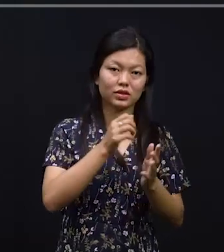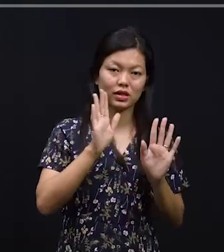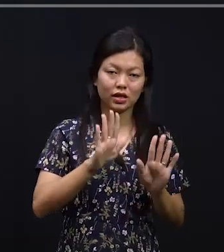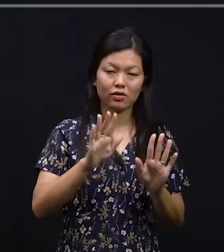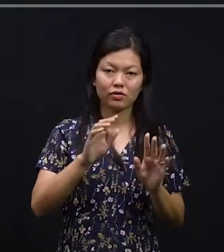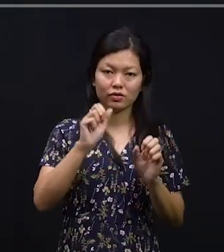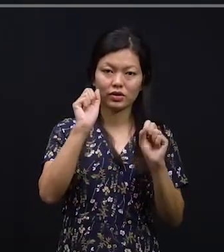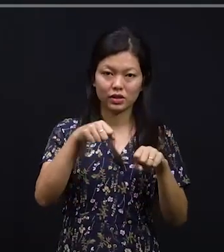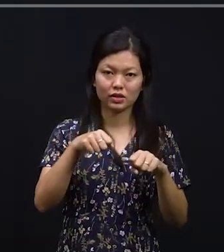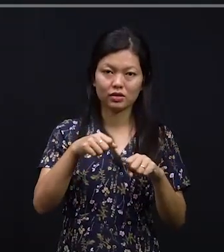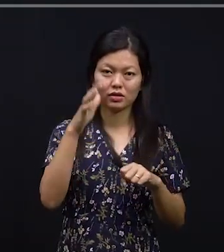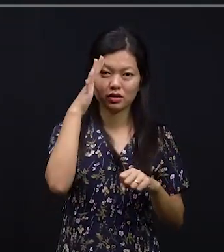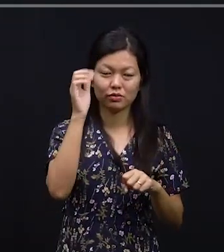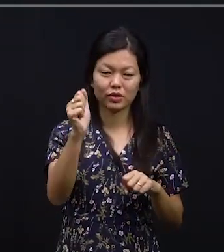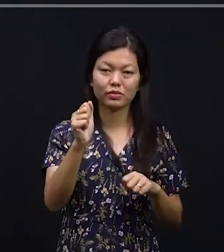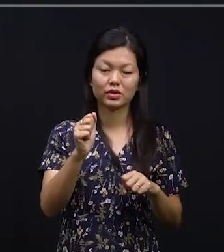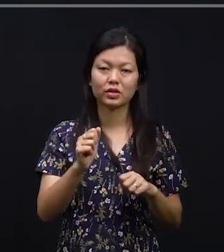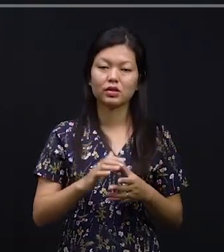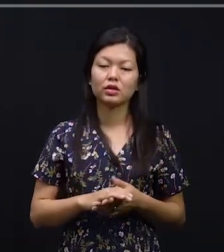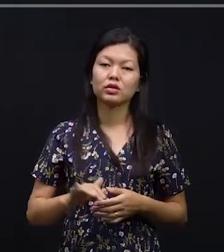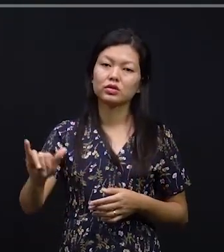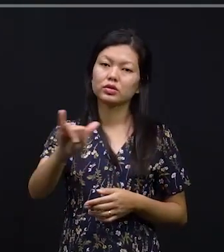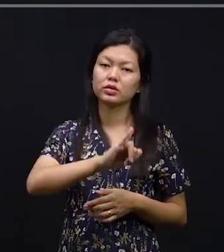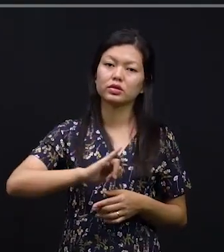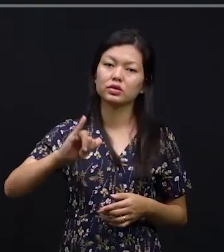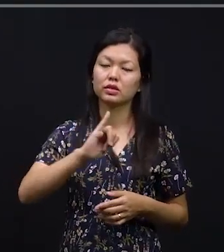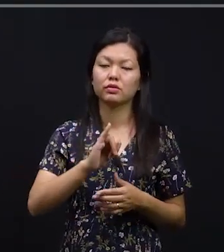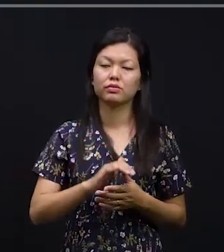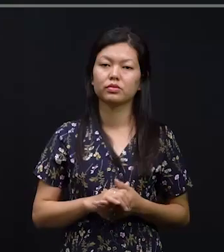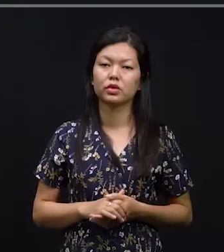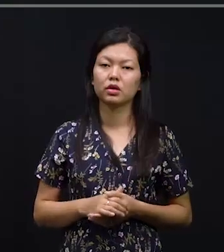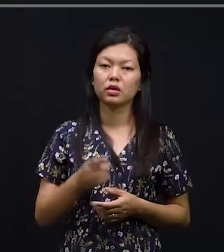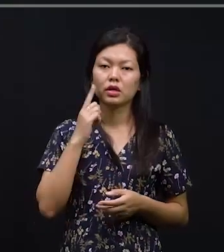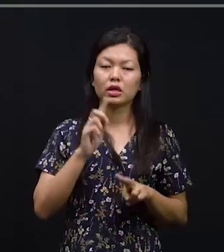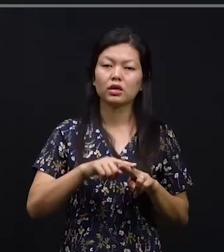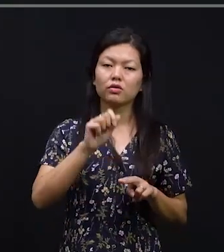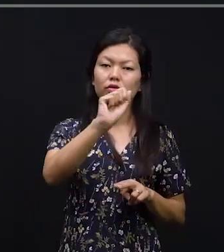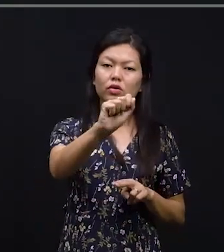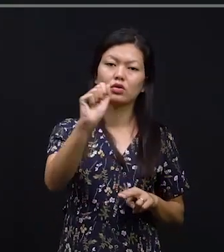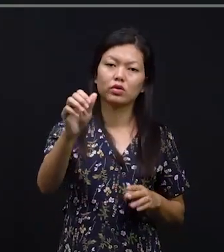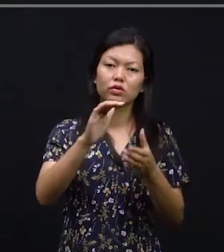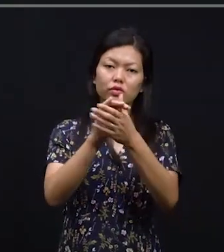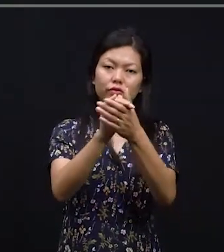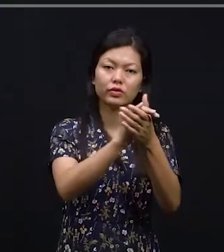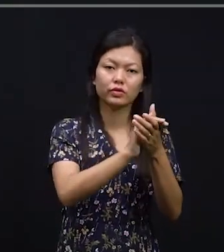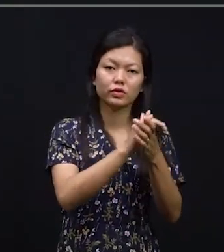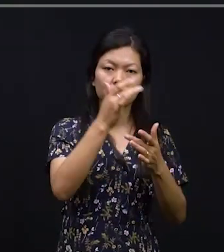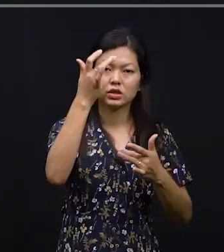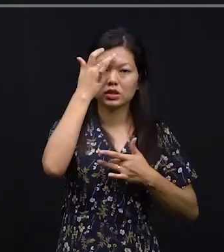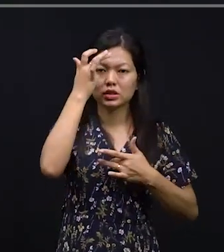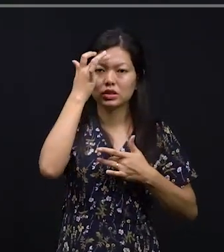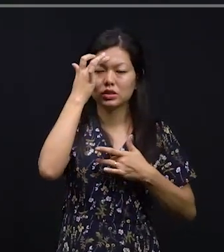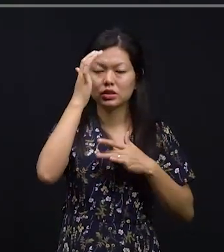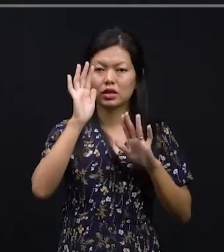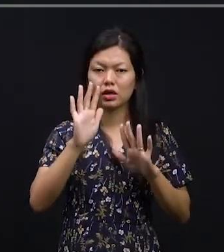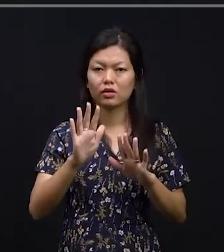donated even in small amount, right? If any of your friends are sick, what the students usually do is they will collect a little